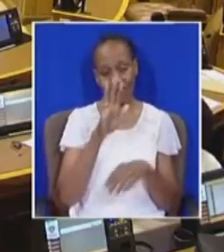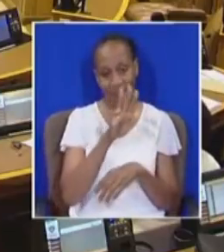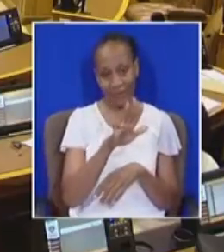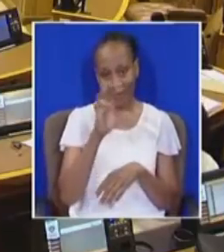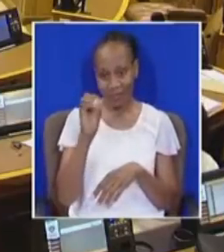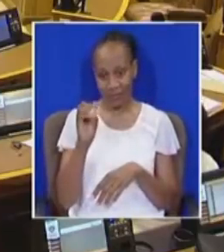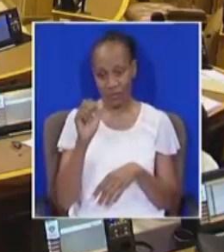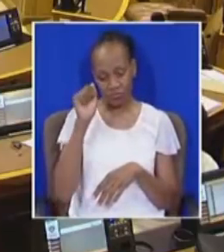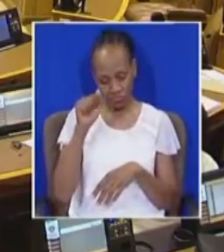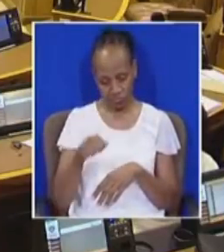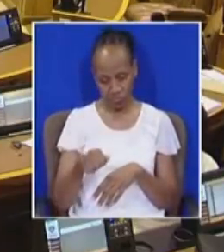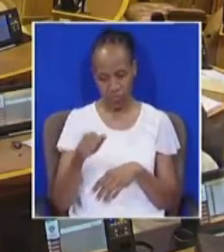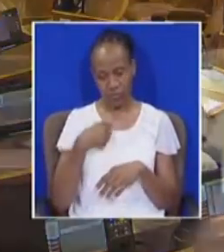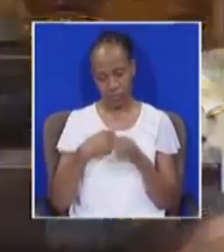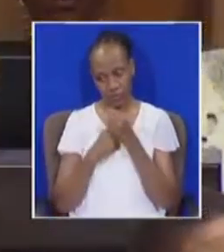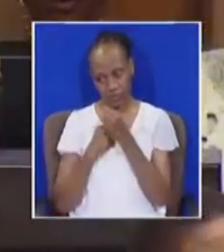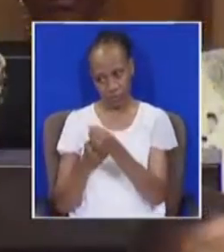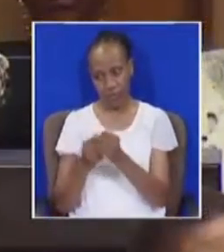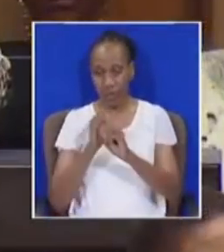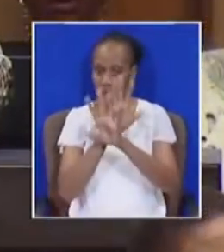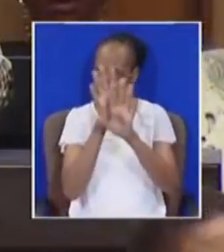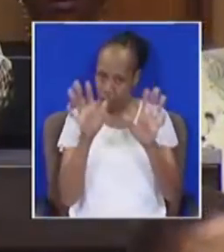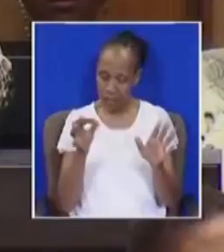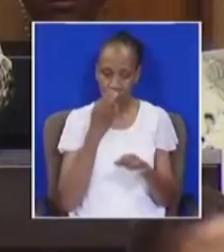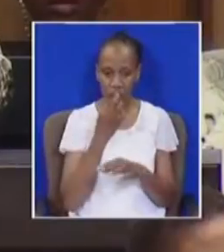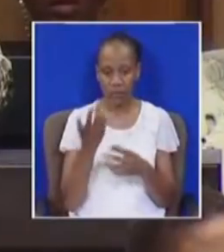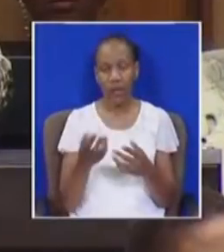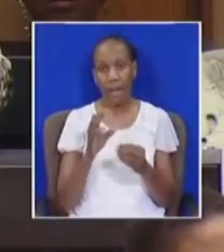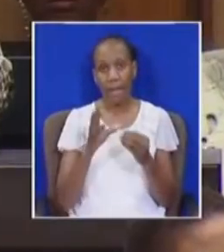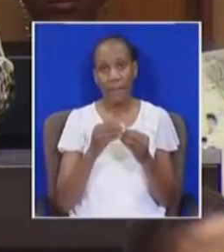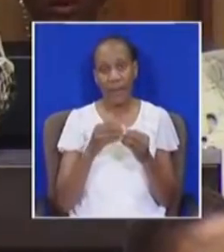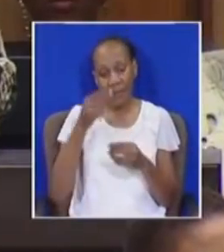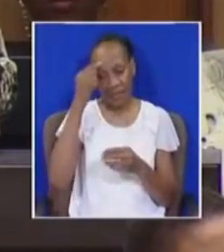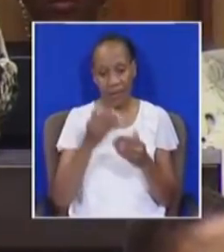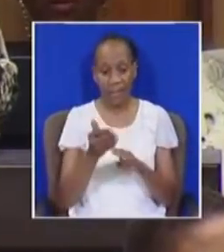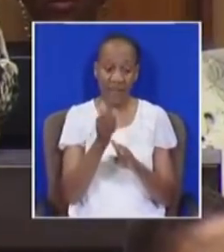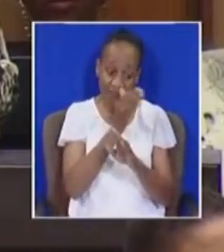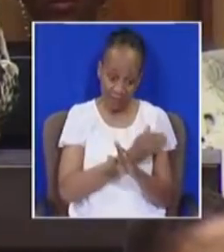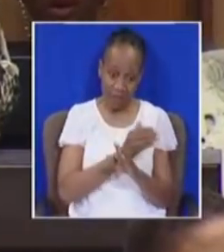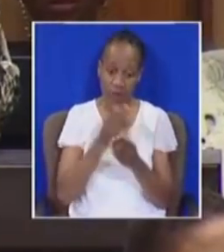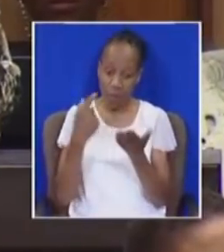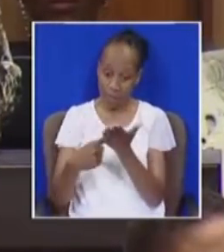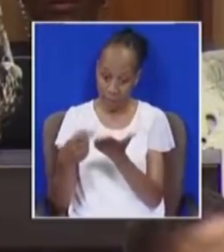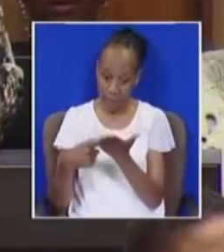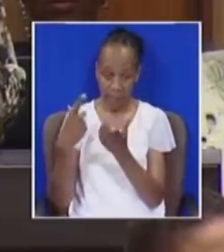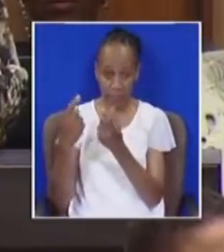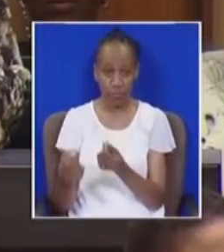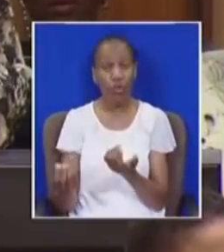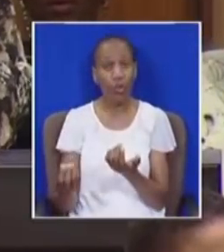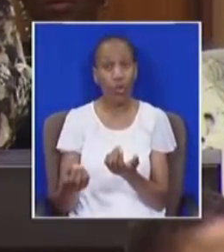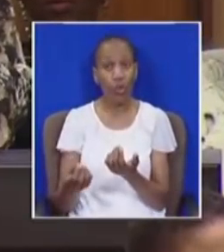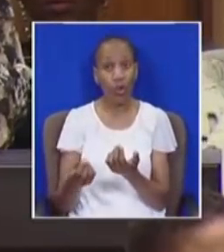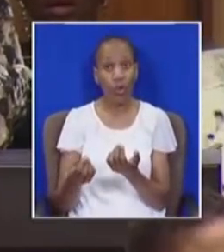Yes, I agree. The rules are clear that no member may anticipate the discussion of a matter appearing on the order